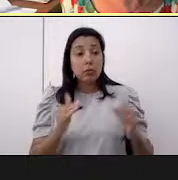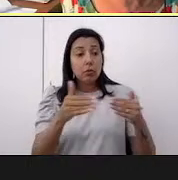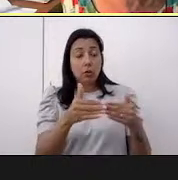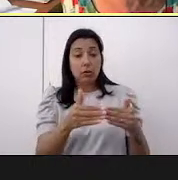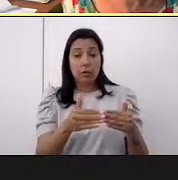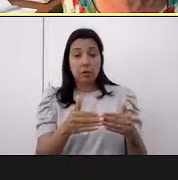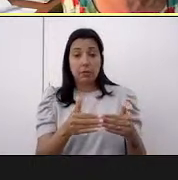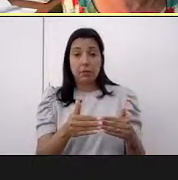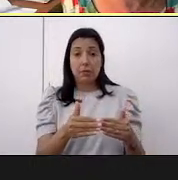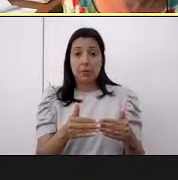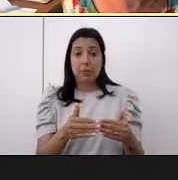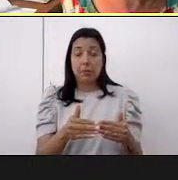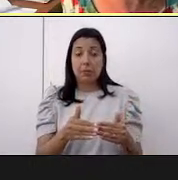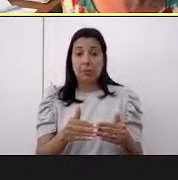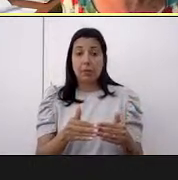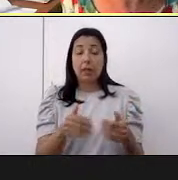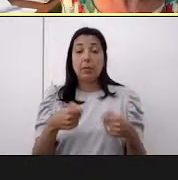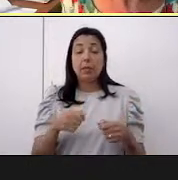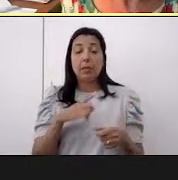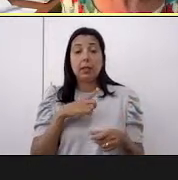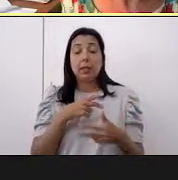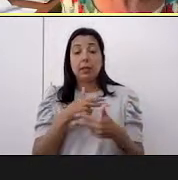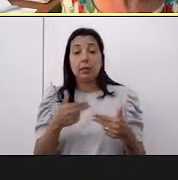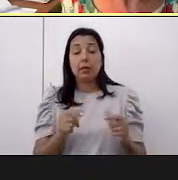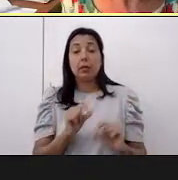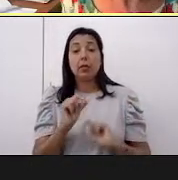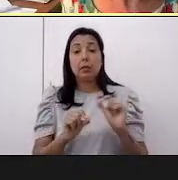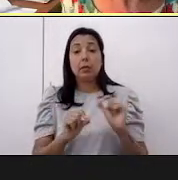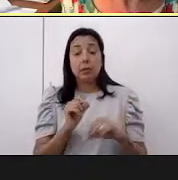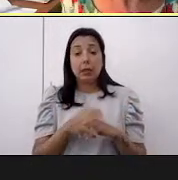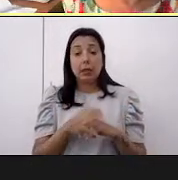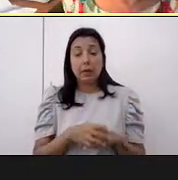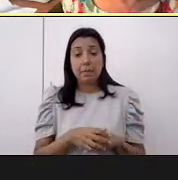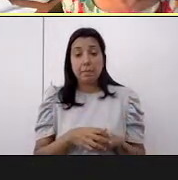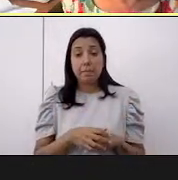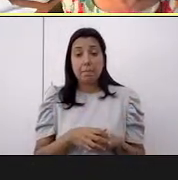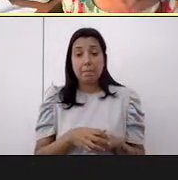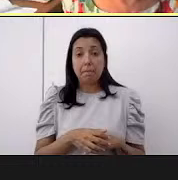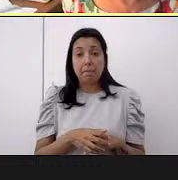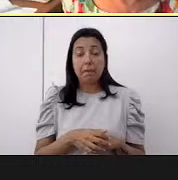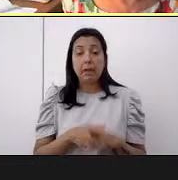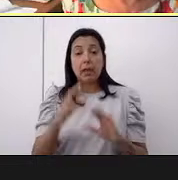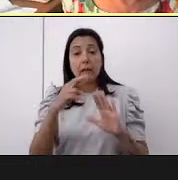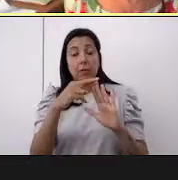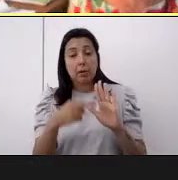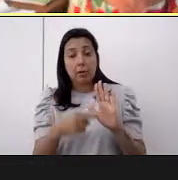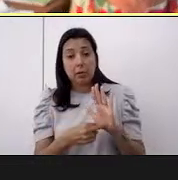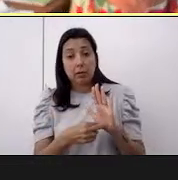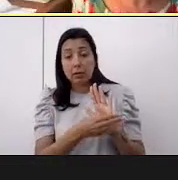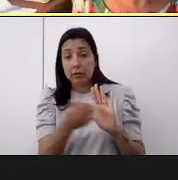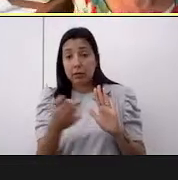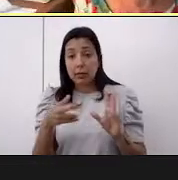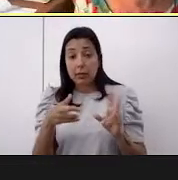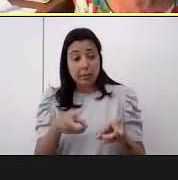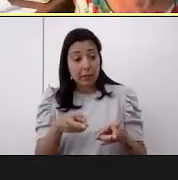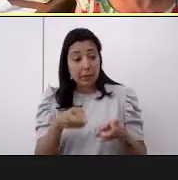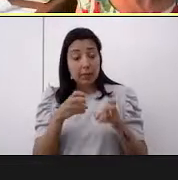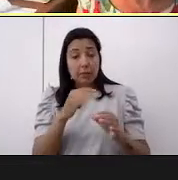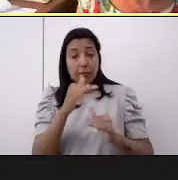implemented. And this is the growing influence of private